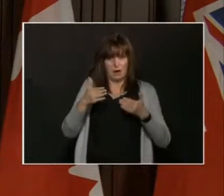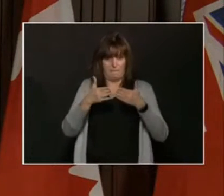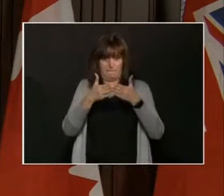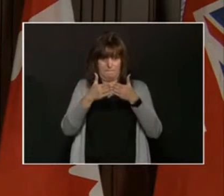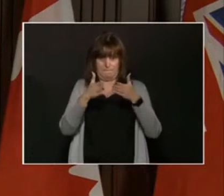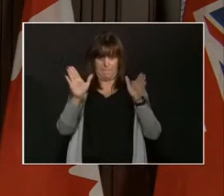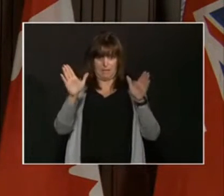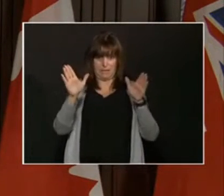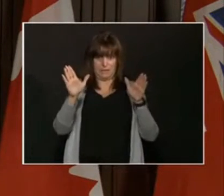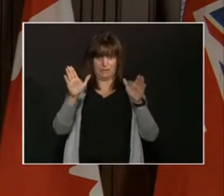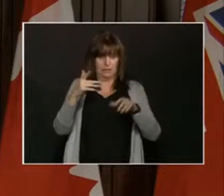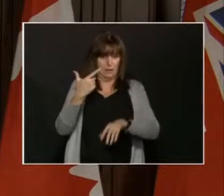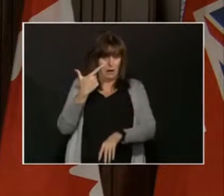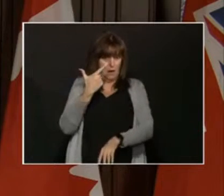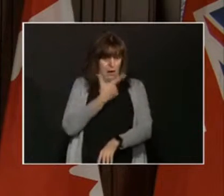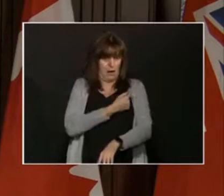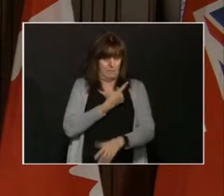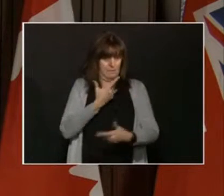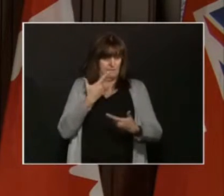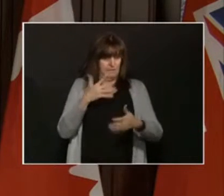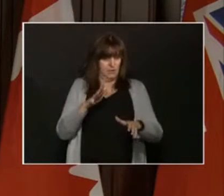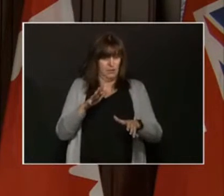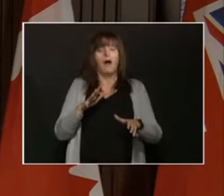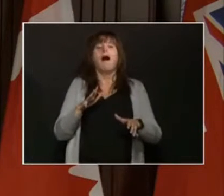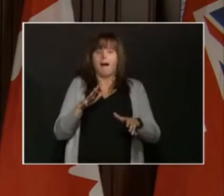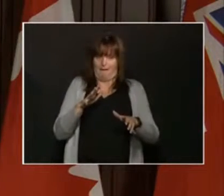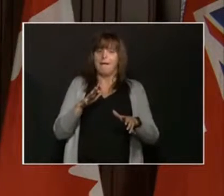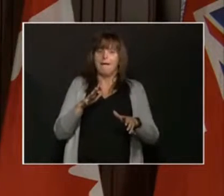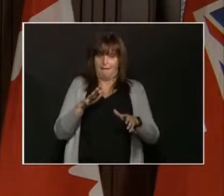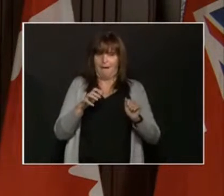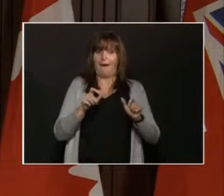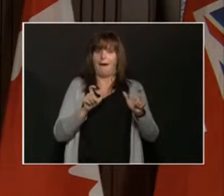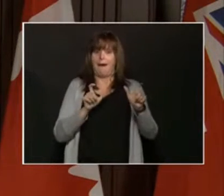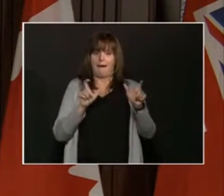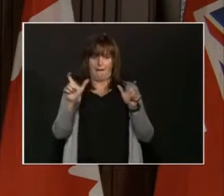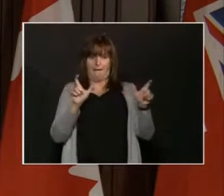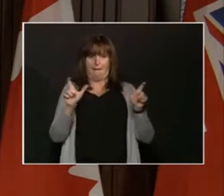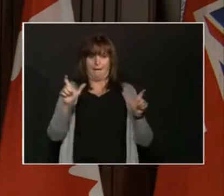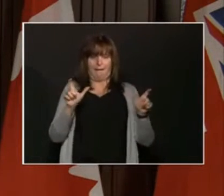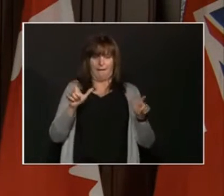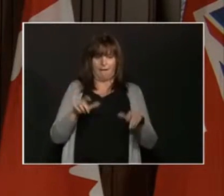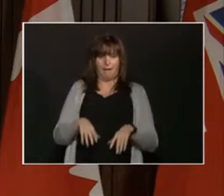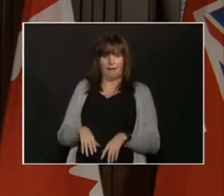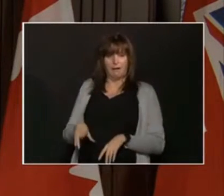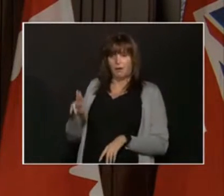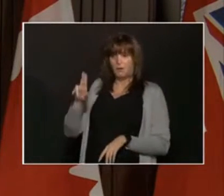the variant is already here. We know it's, the data shows, as Dr.